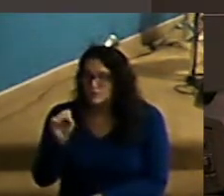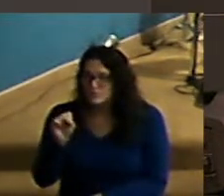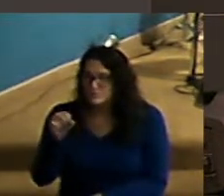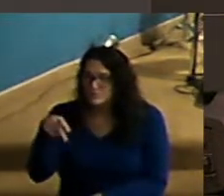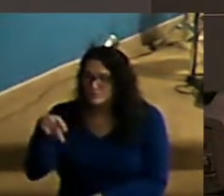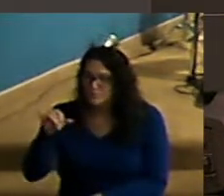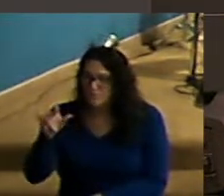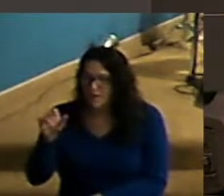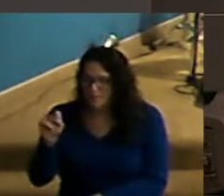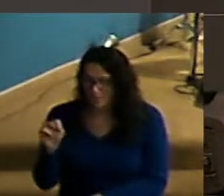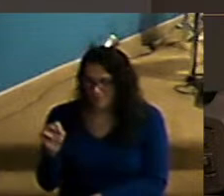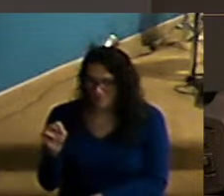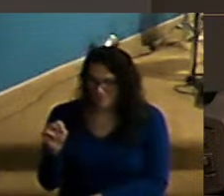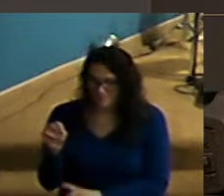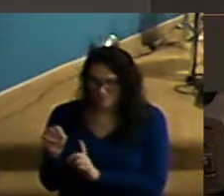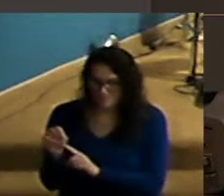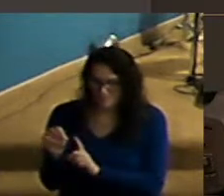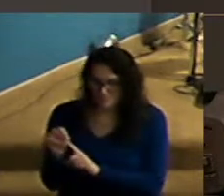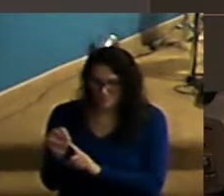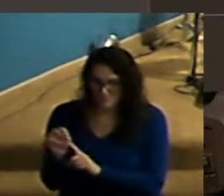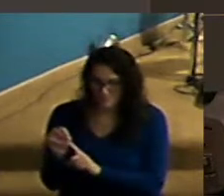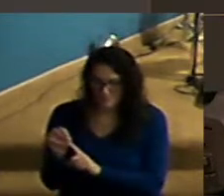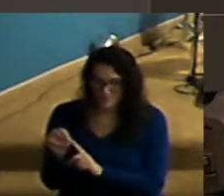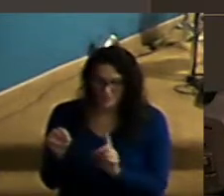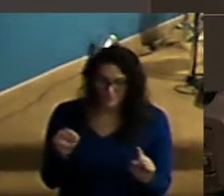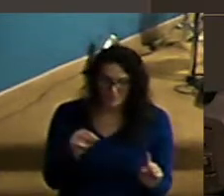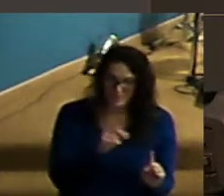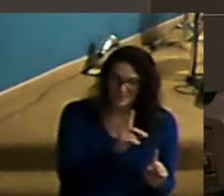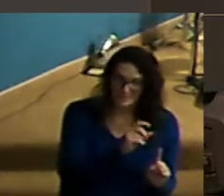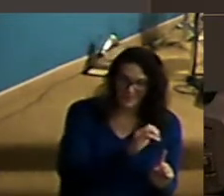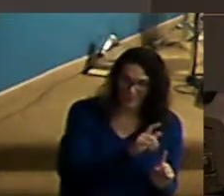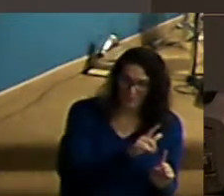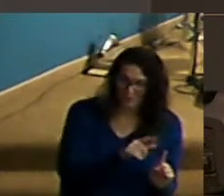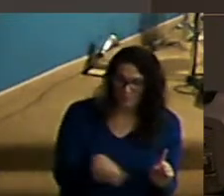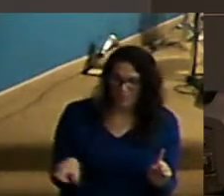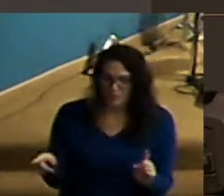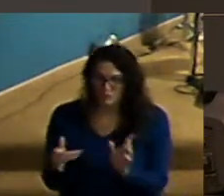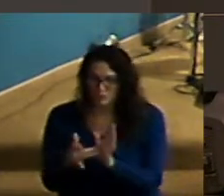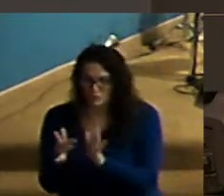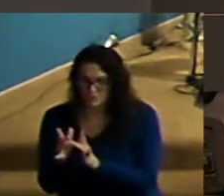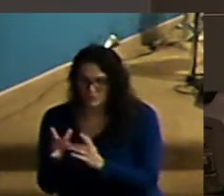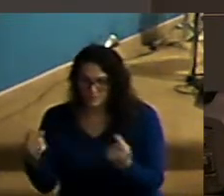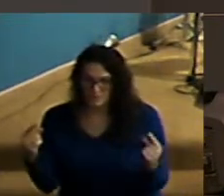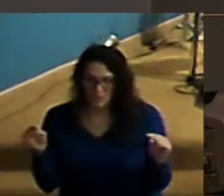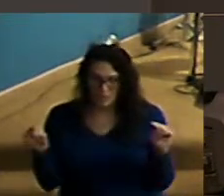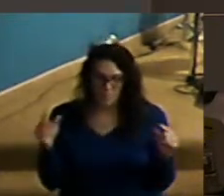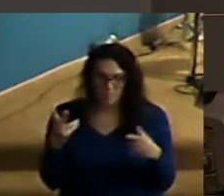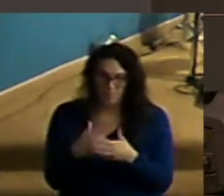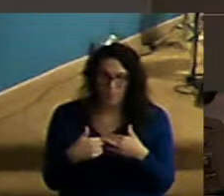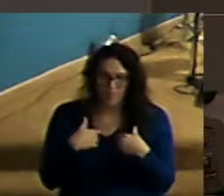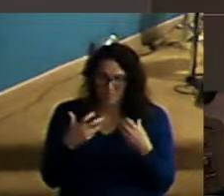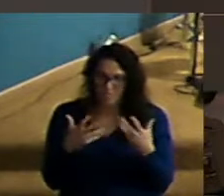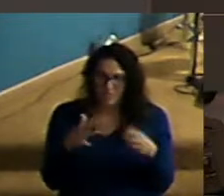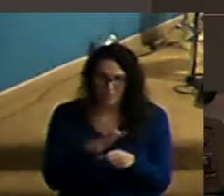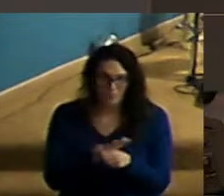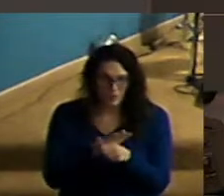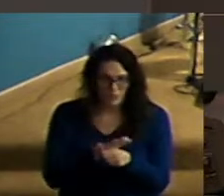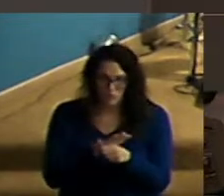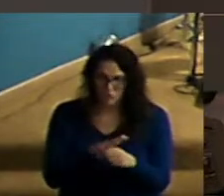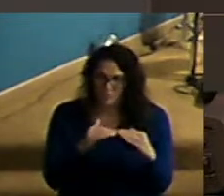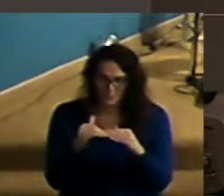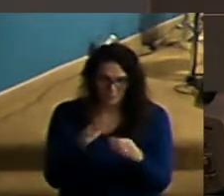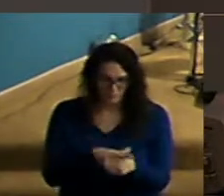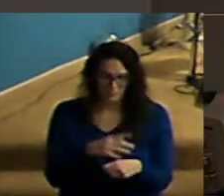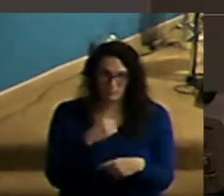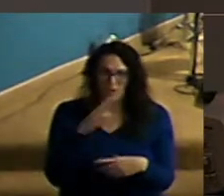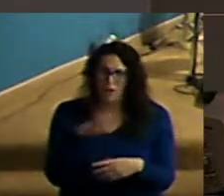Both had innocent people in front of them, Daniel, Jesus. Both had lots of peer pressure. Remember what you said, if you let